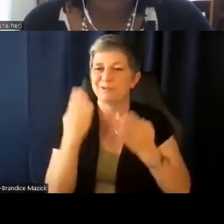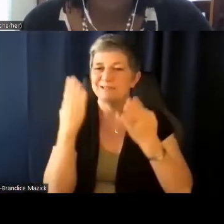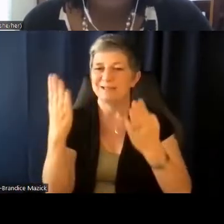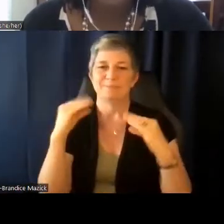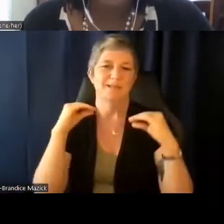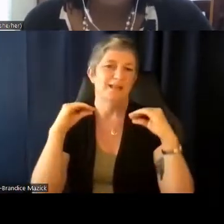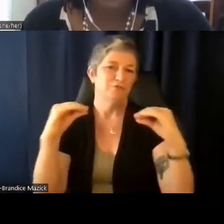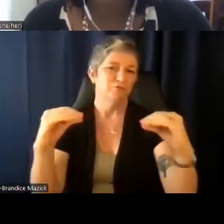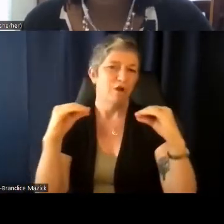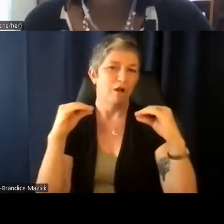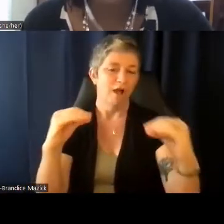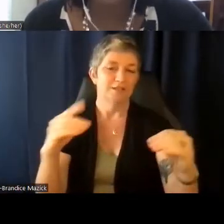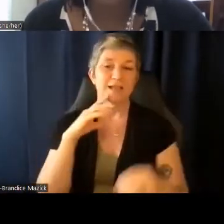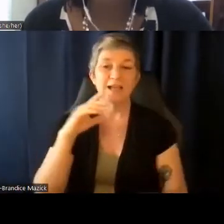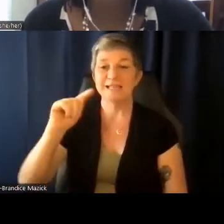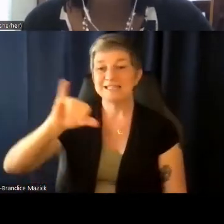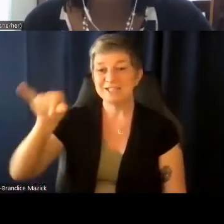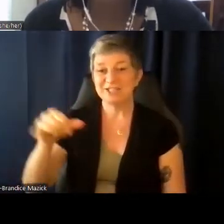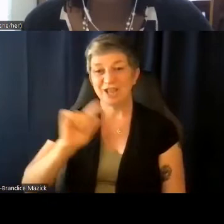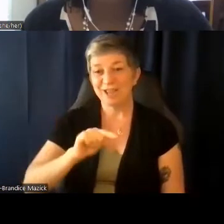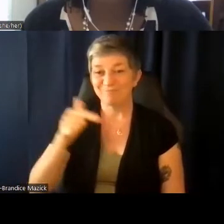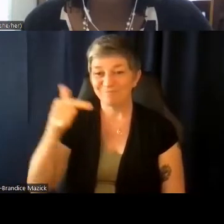instructions. TJ, over to you.